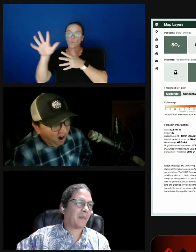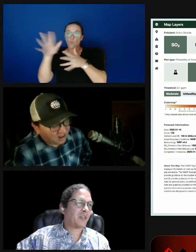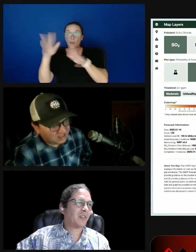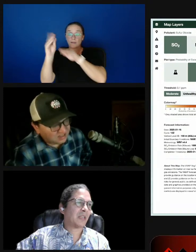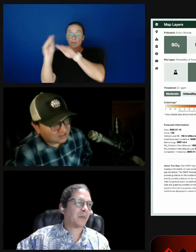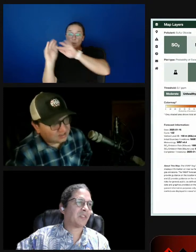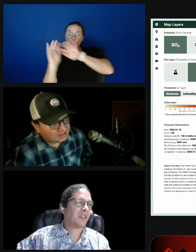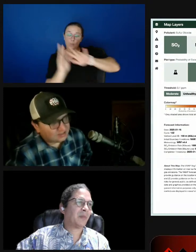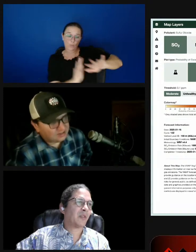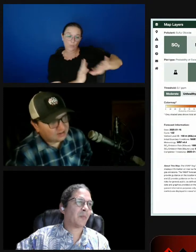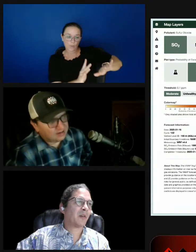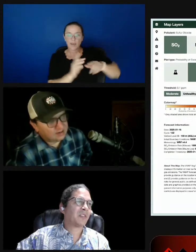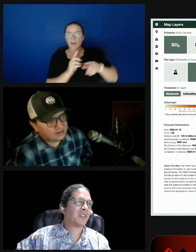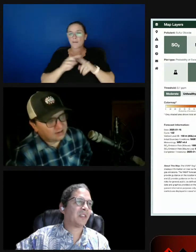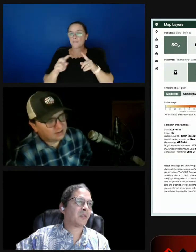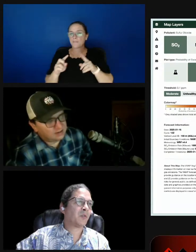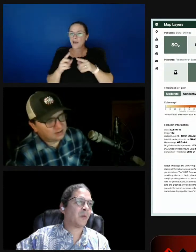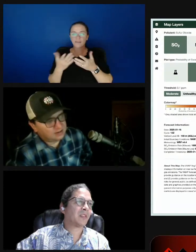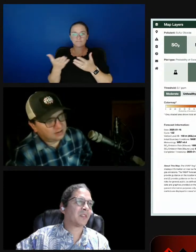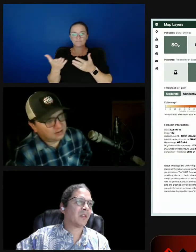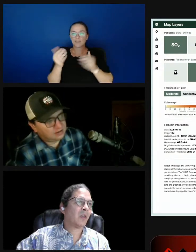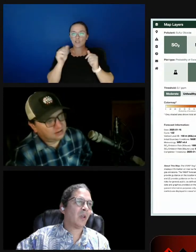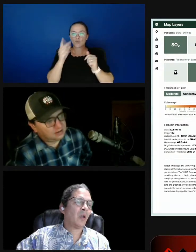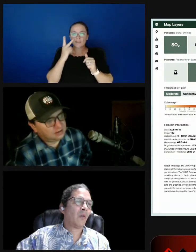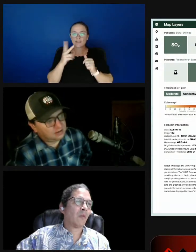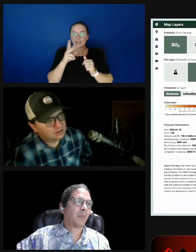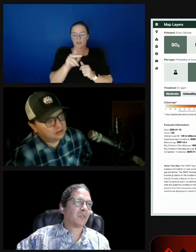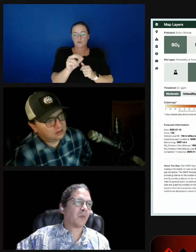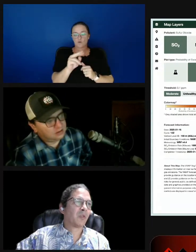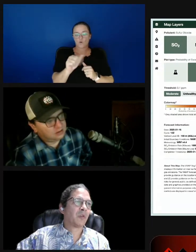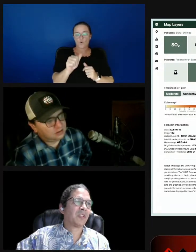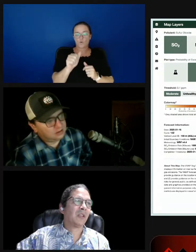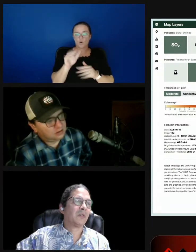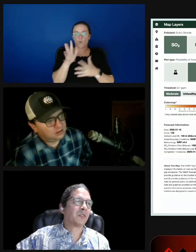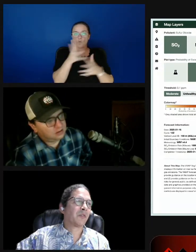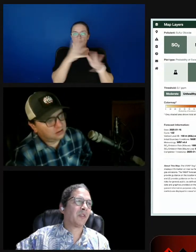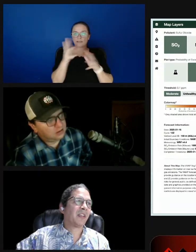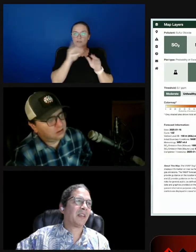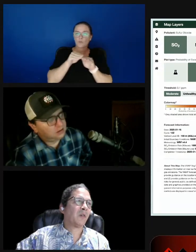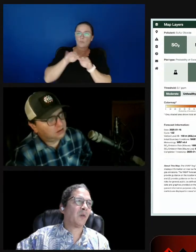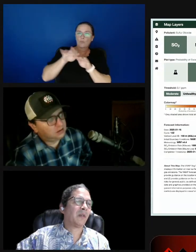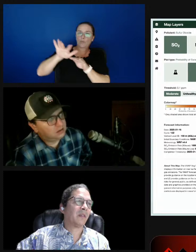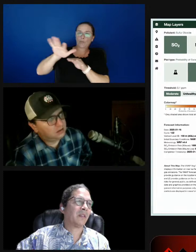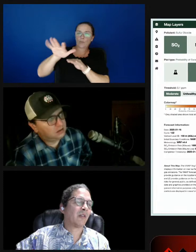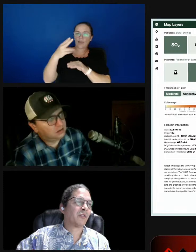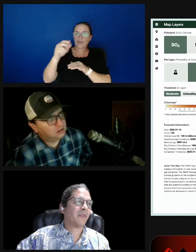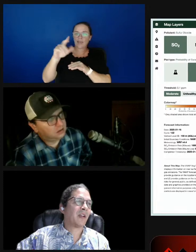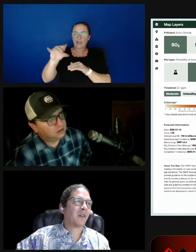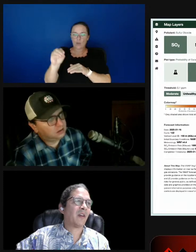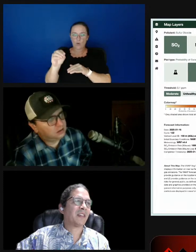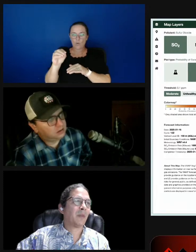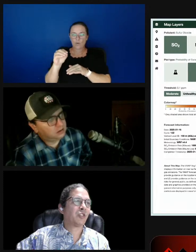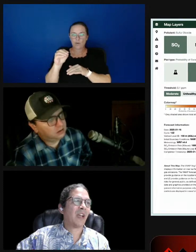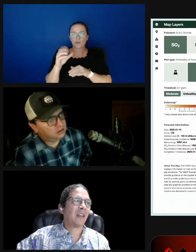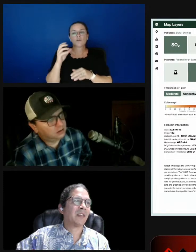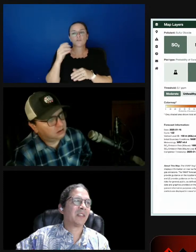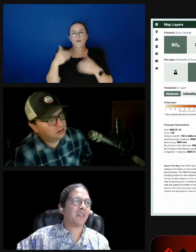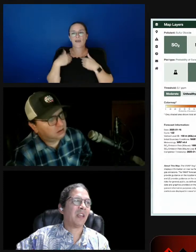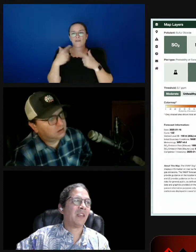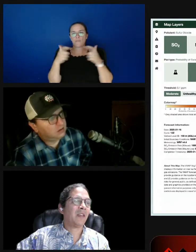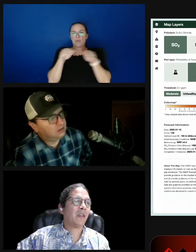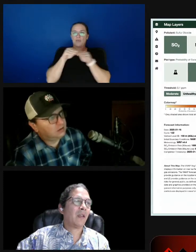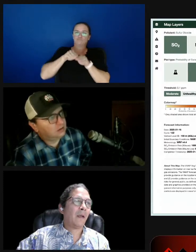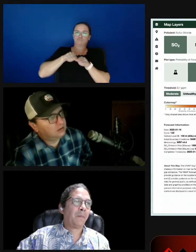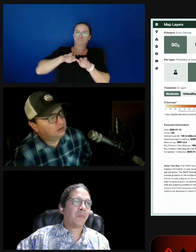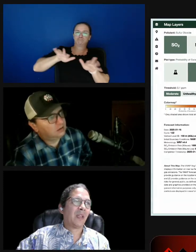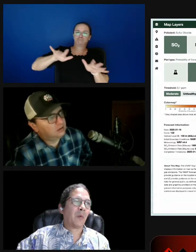this animation, that's what you see. But other parts you see it, Kona winds, what blows north towards Hilo. So you're really getting a large effect across much of the island here